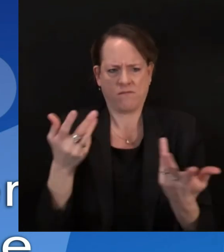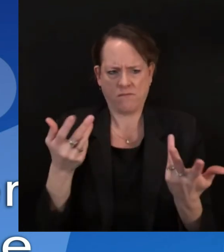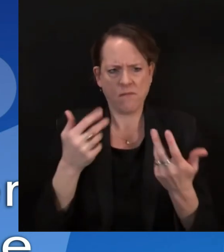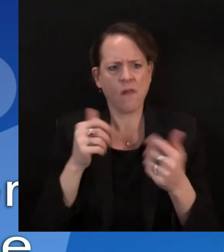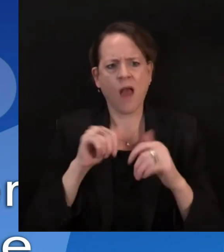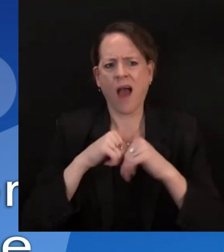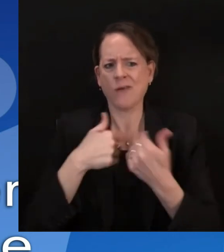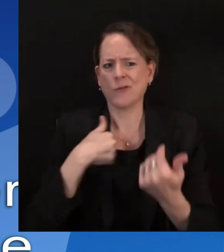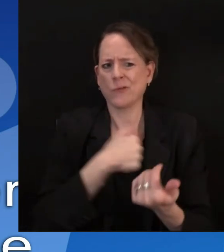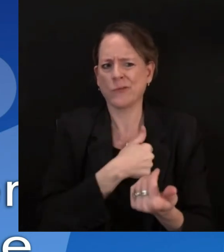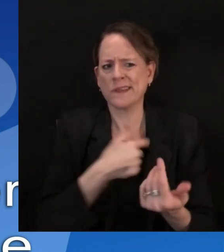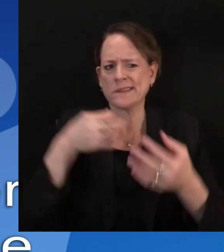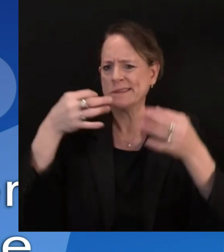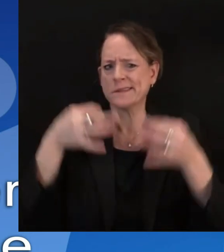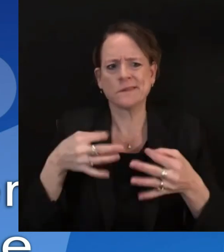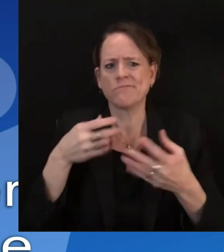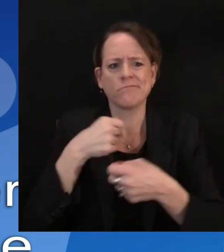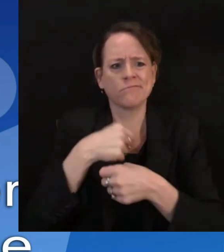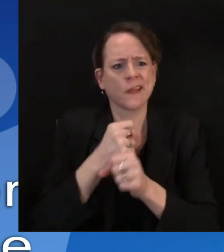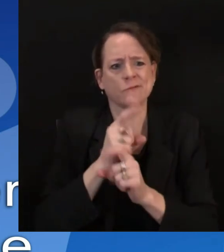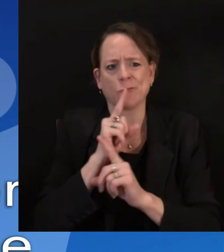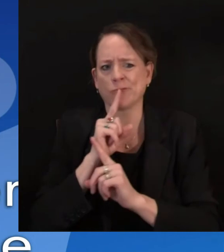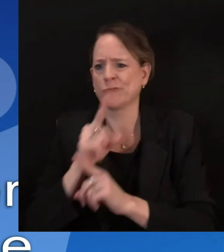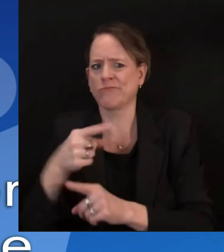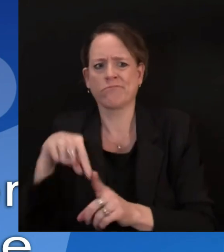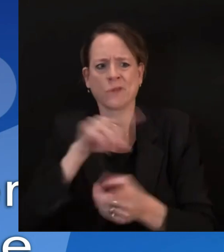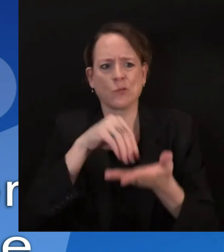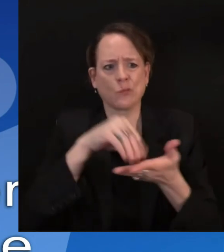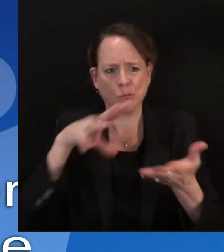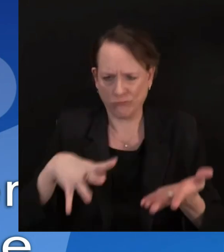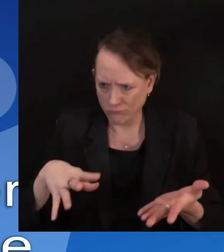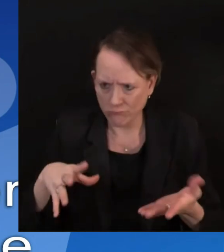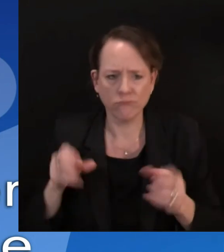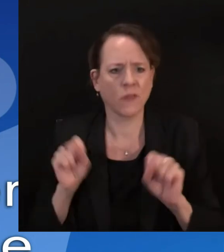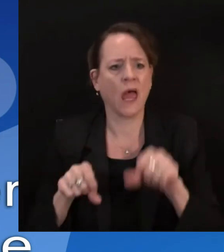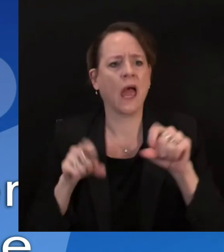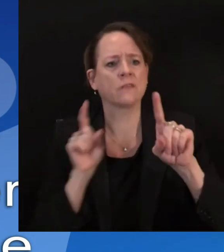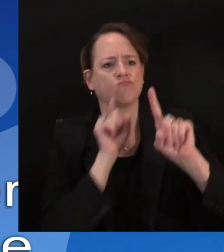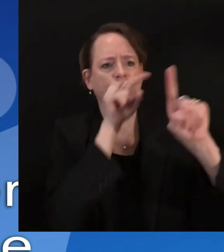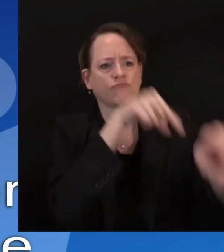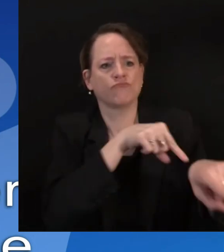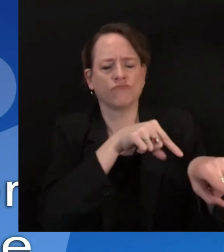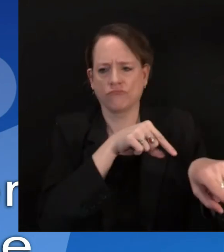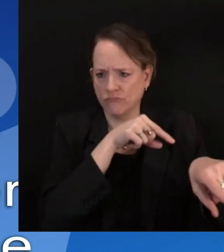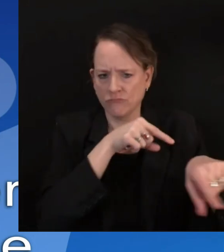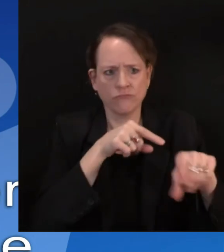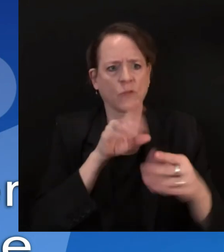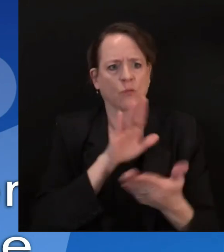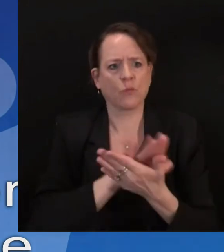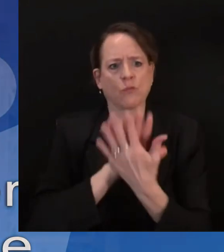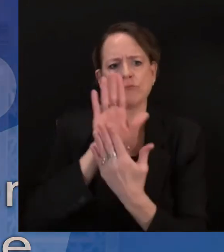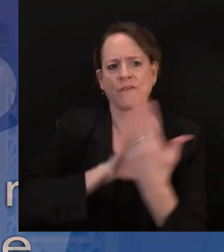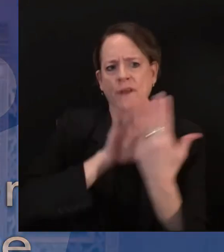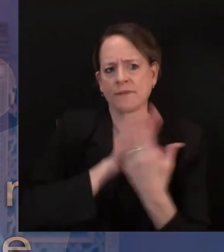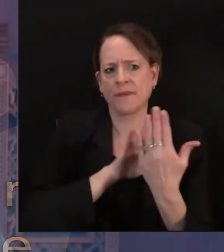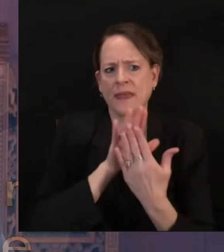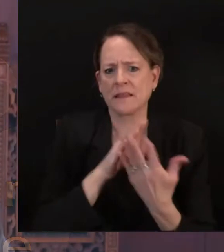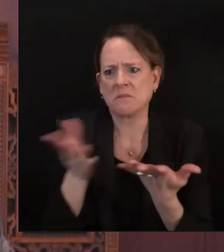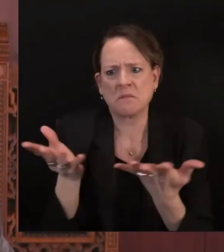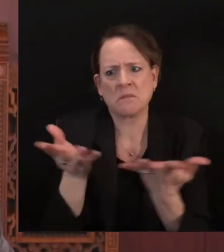in-person classes? And I guess I direct that to any of you who would wish to respond. Well, I'll just start out,